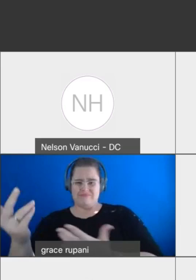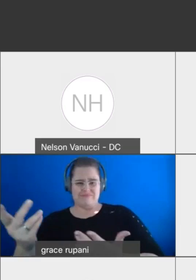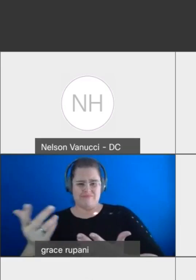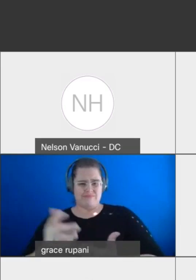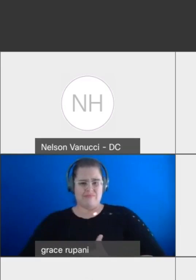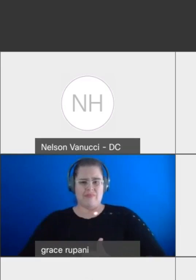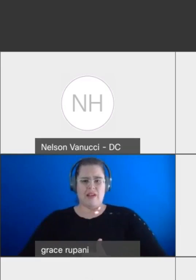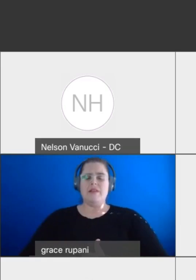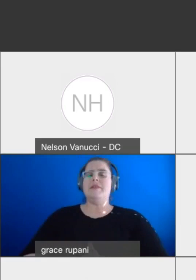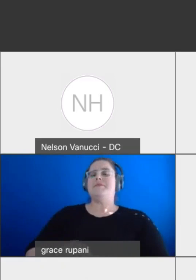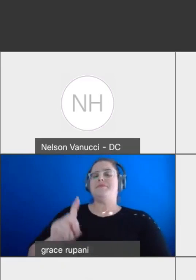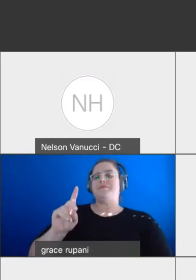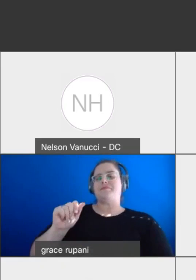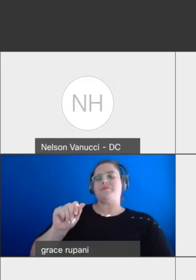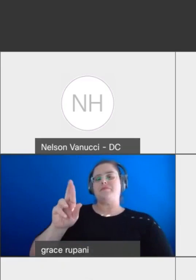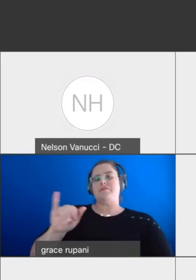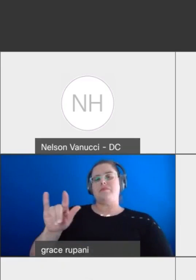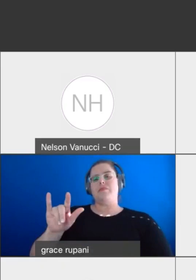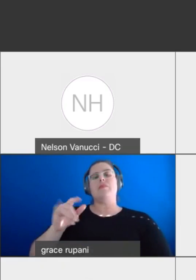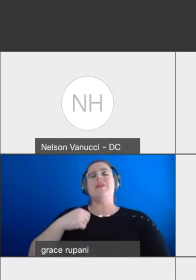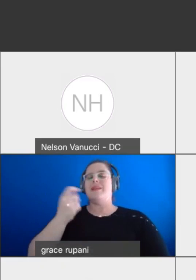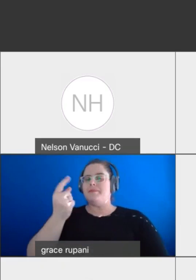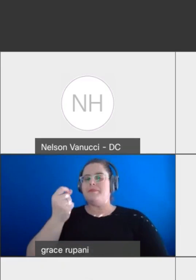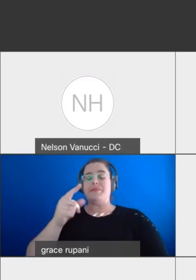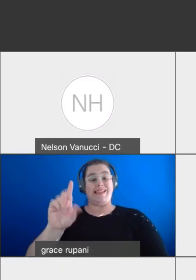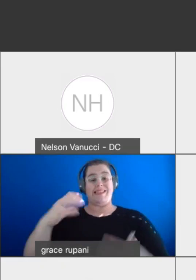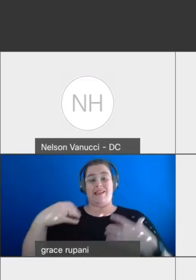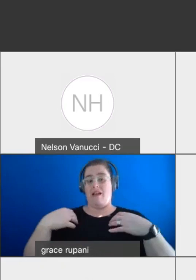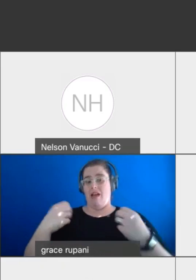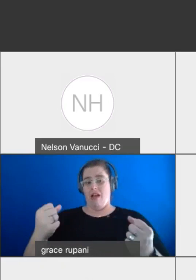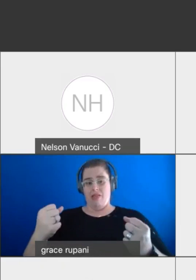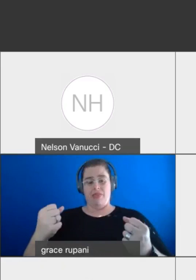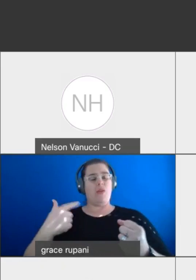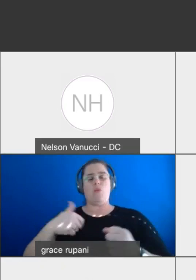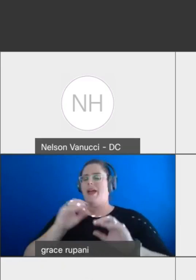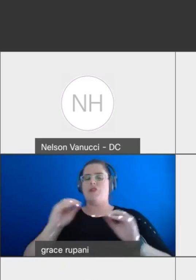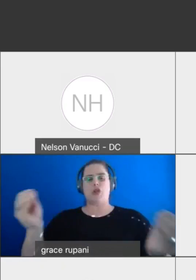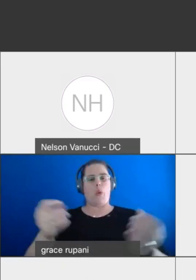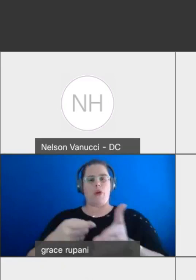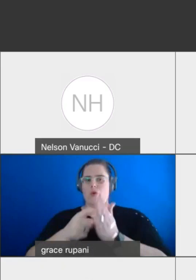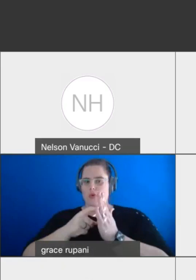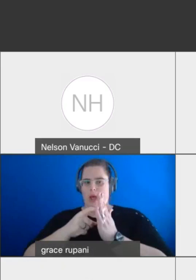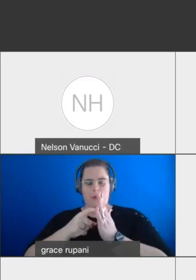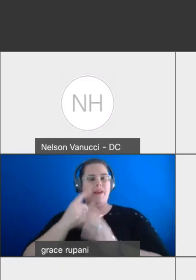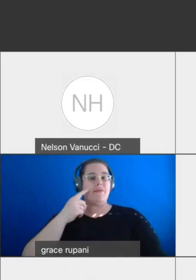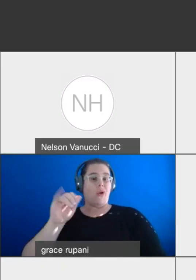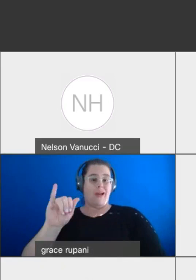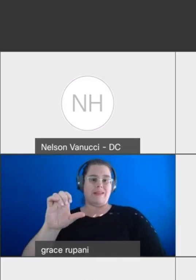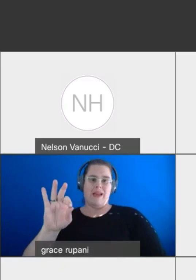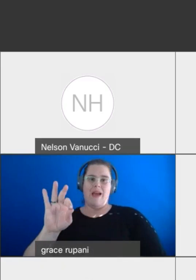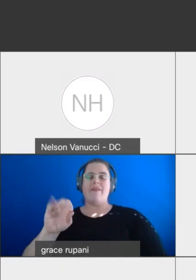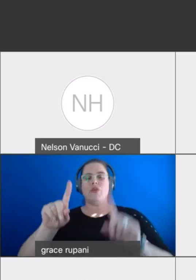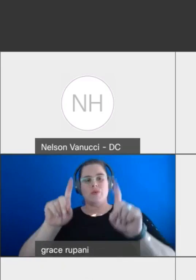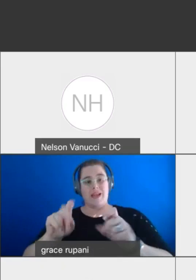Director Reese, DC Health does not have a mandate or requirement for ICF to